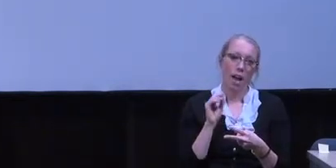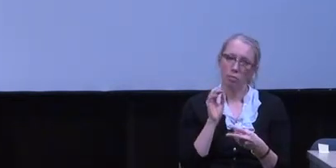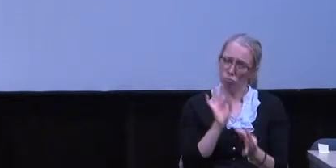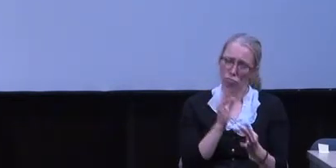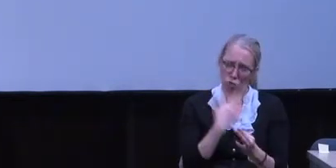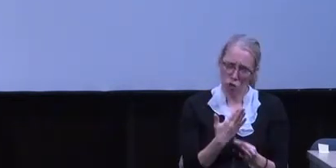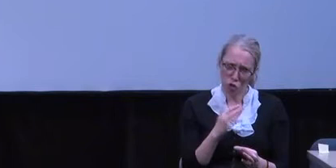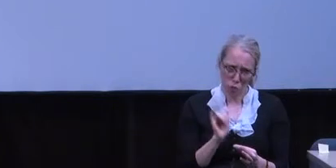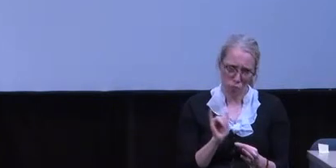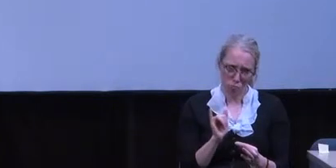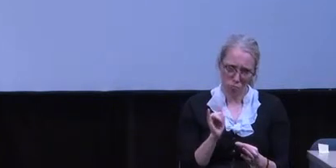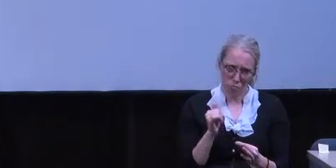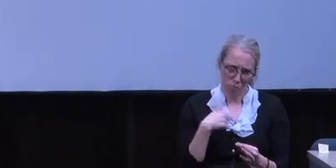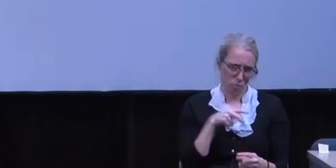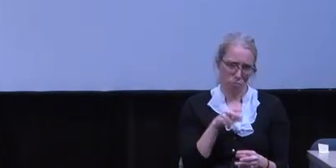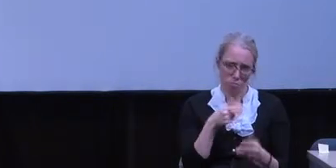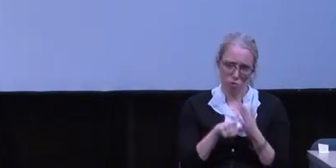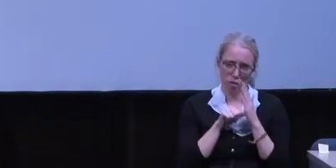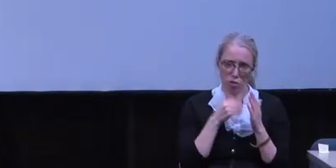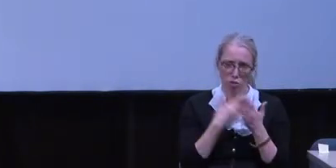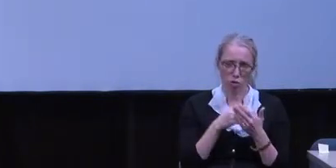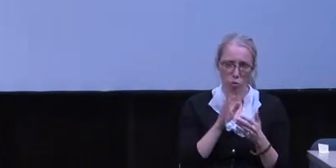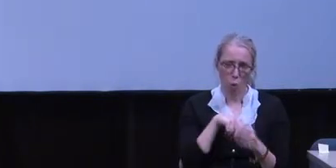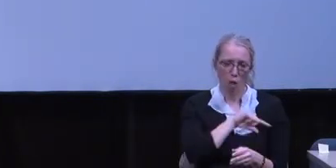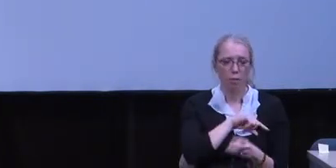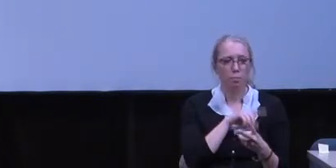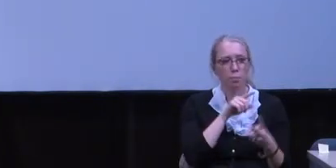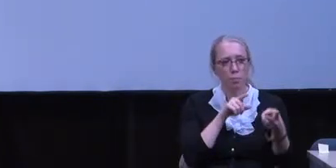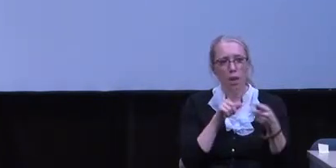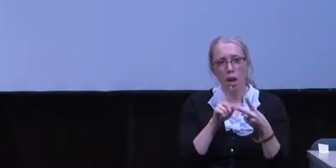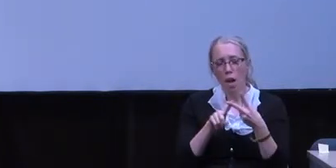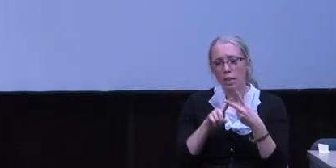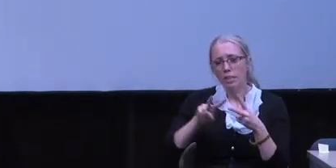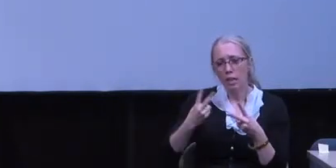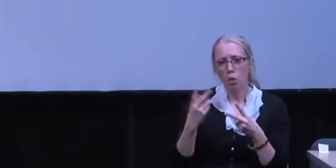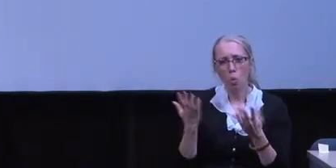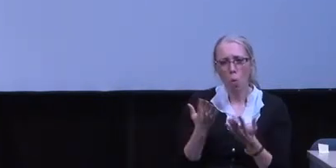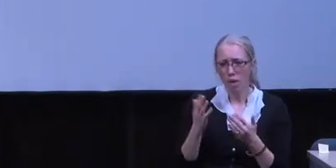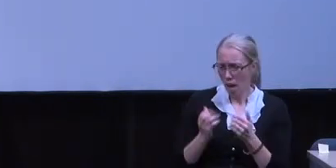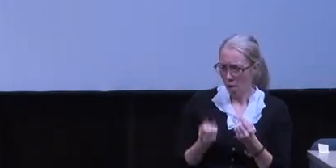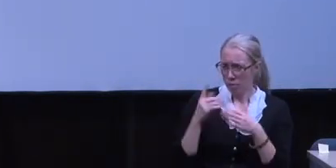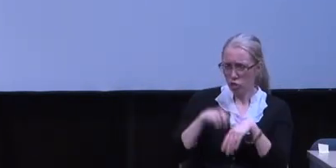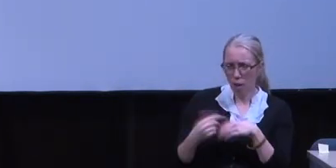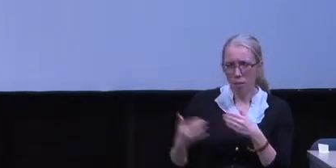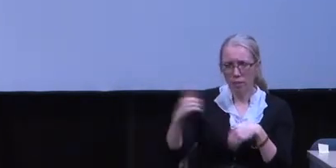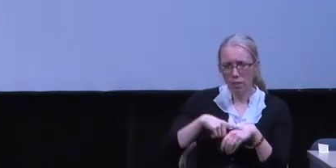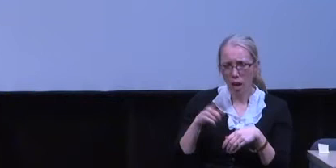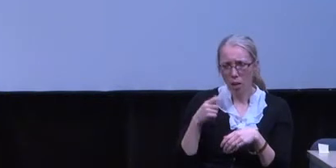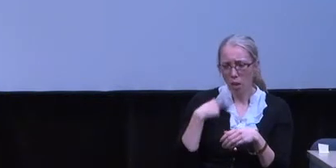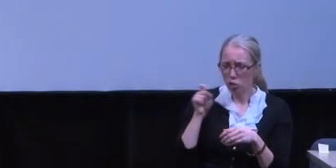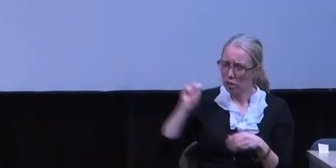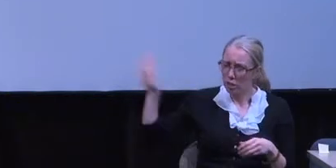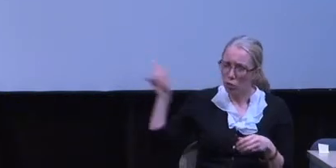point. It's amazing. And then secondly, what would be the lead time that you would